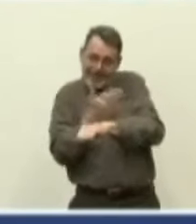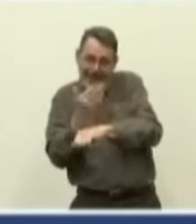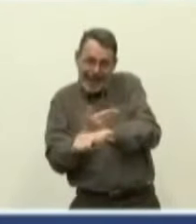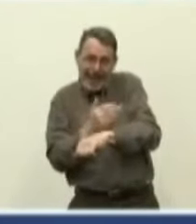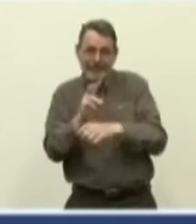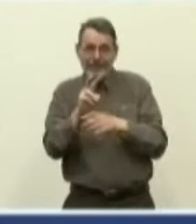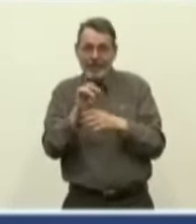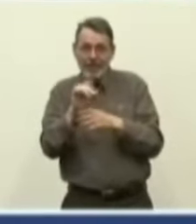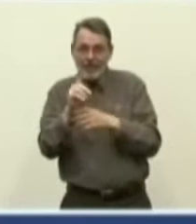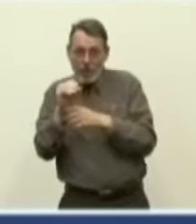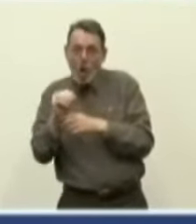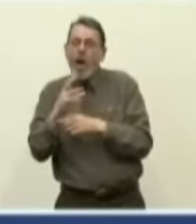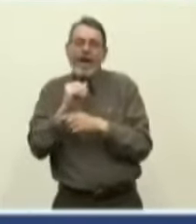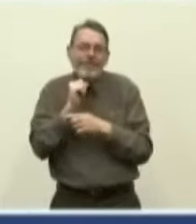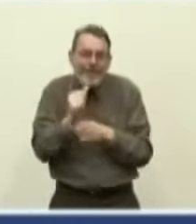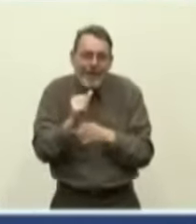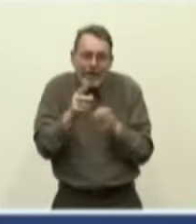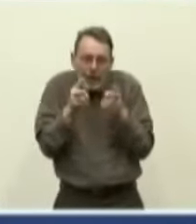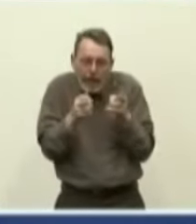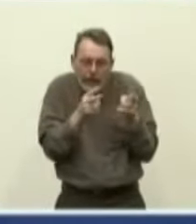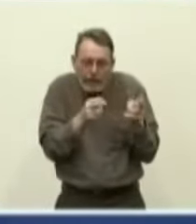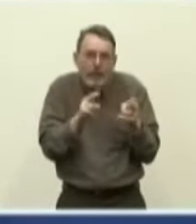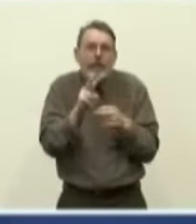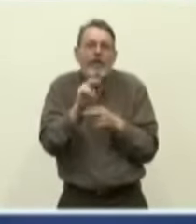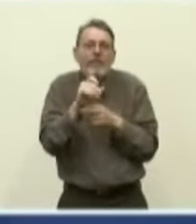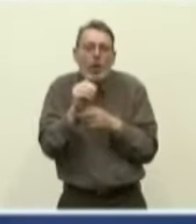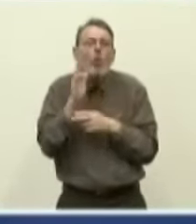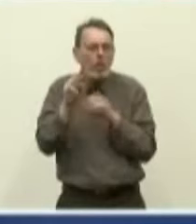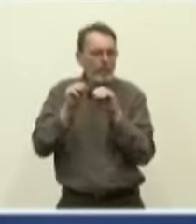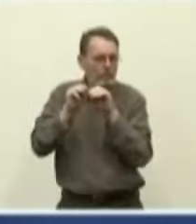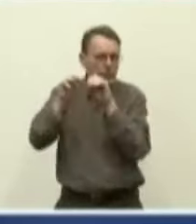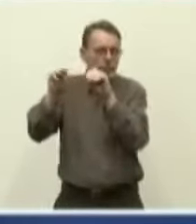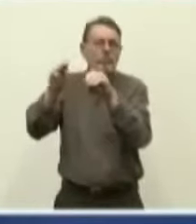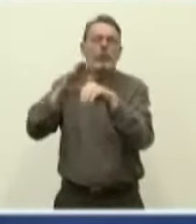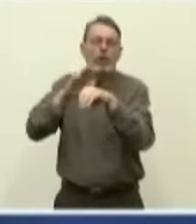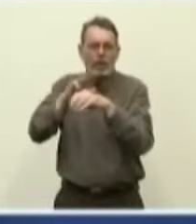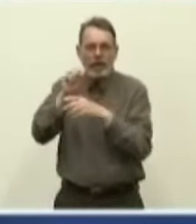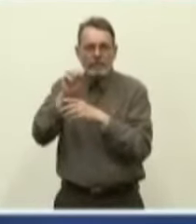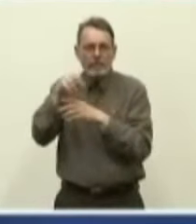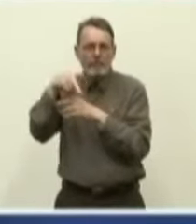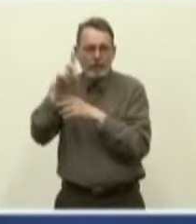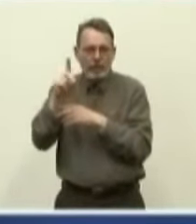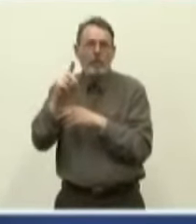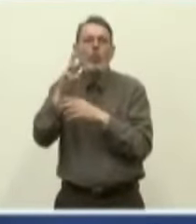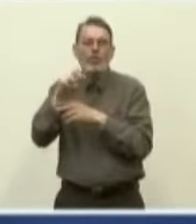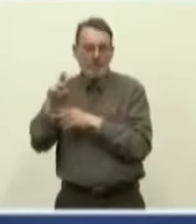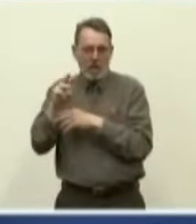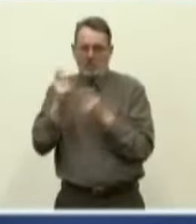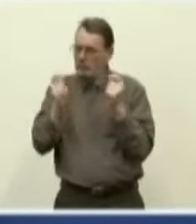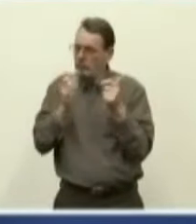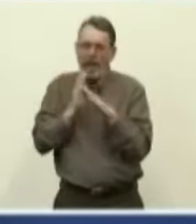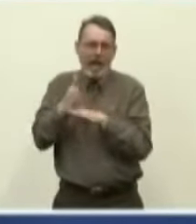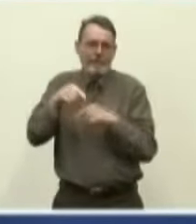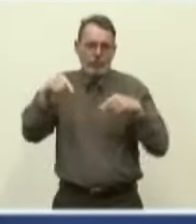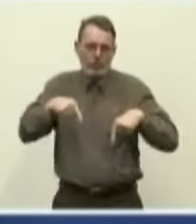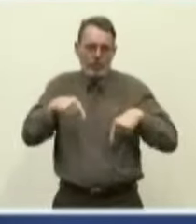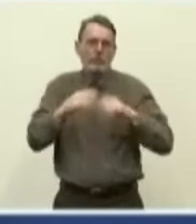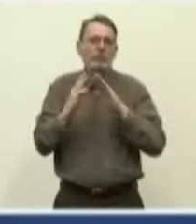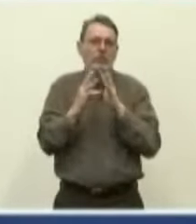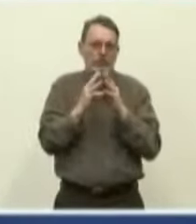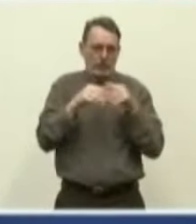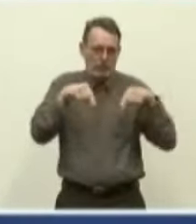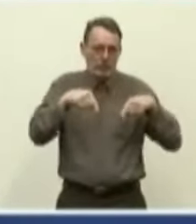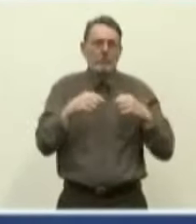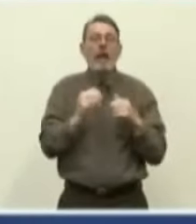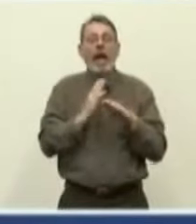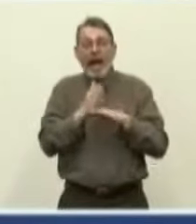unedited video will all be available on the SFPD website immediately following this town hall event. Prior to the beginning